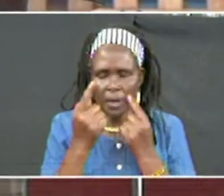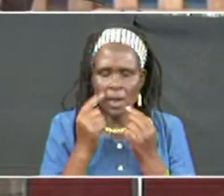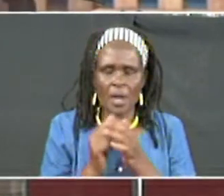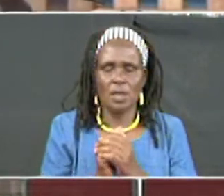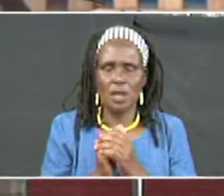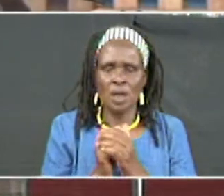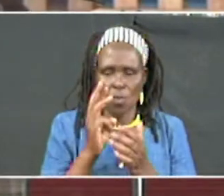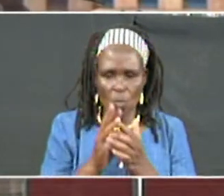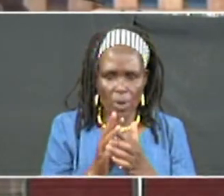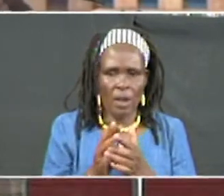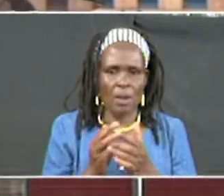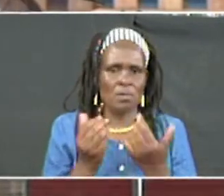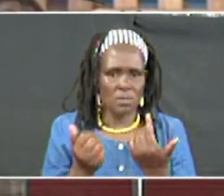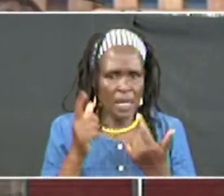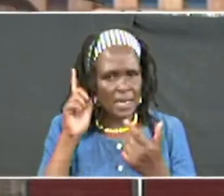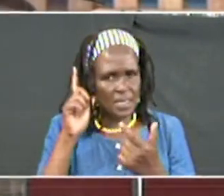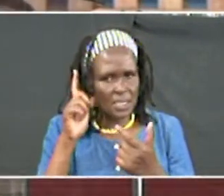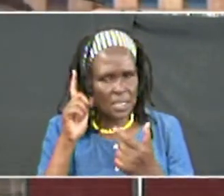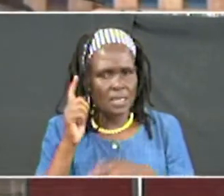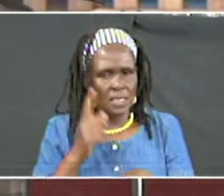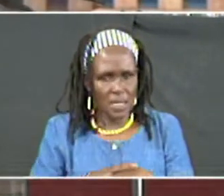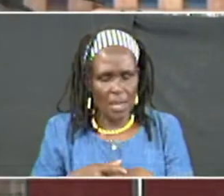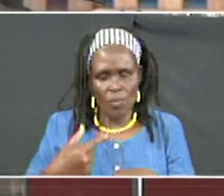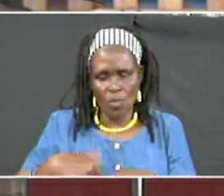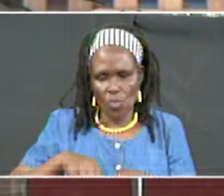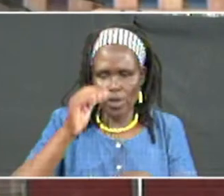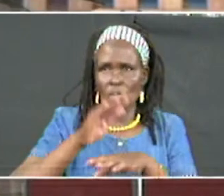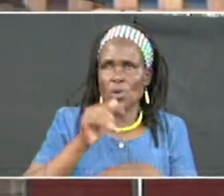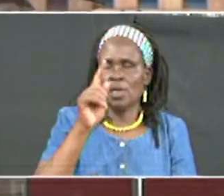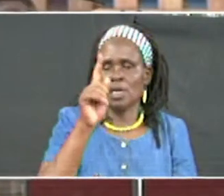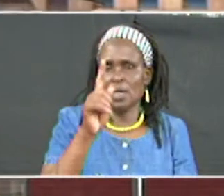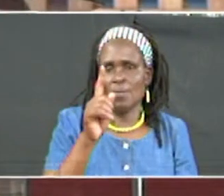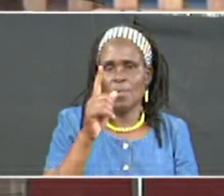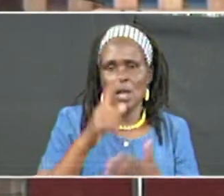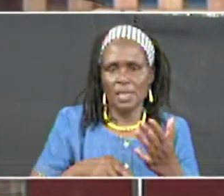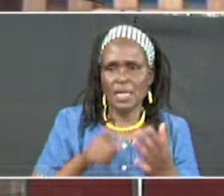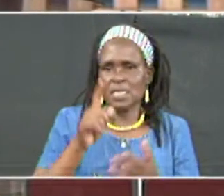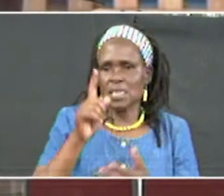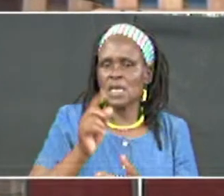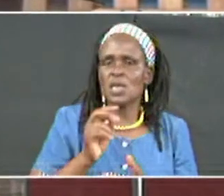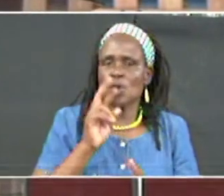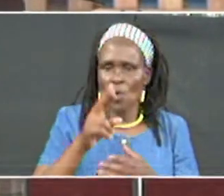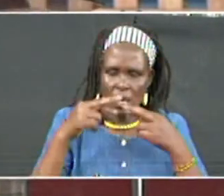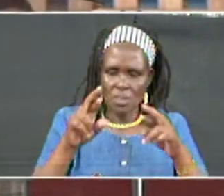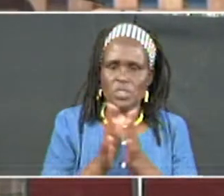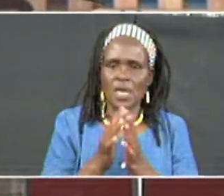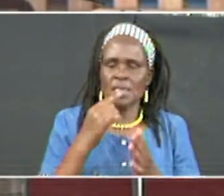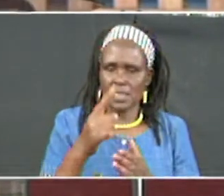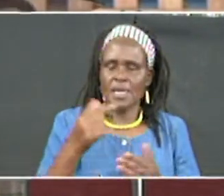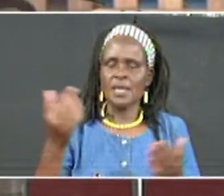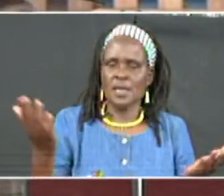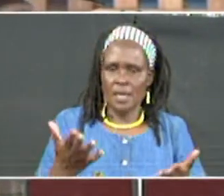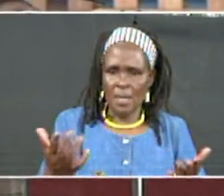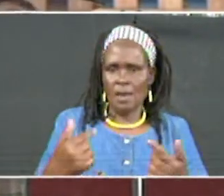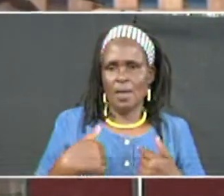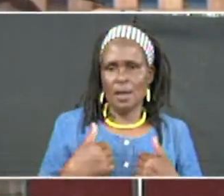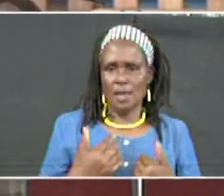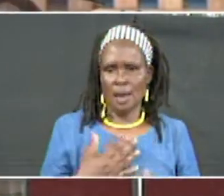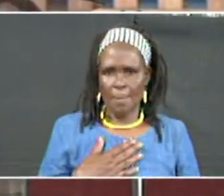attention when you call him, that he will respond and say, here I